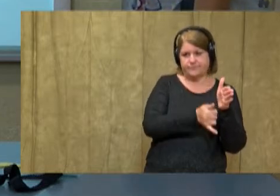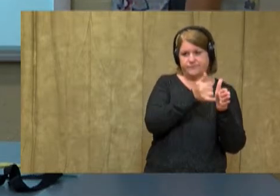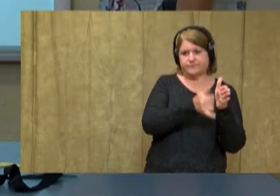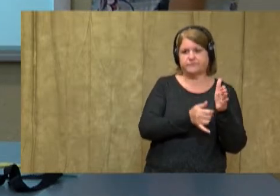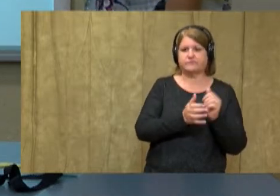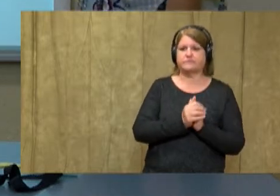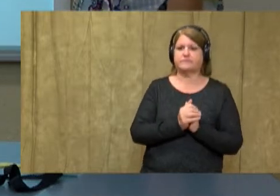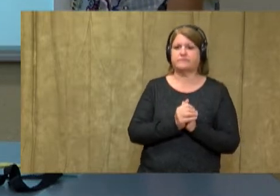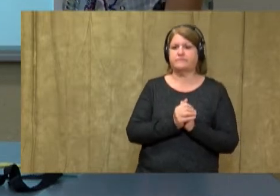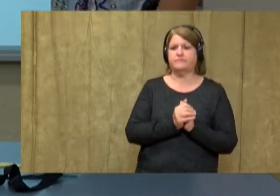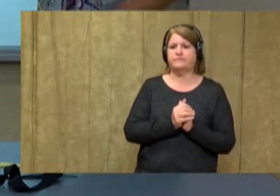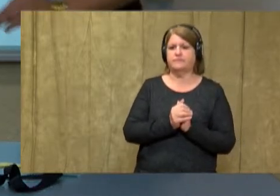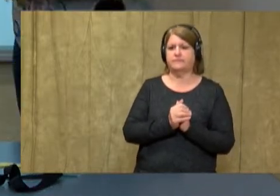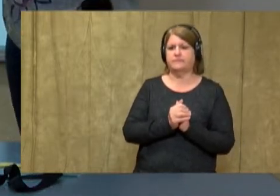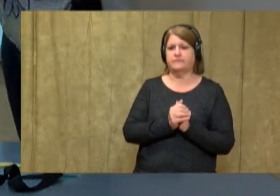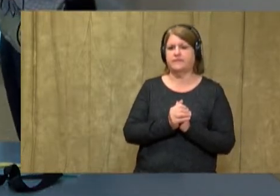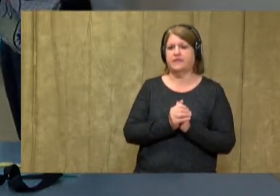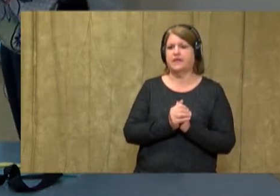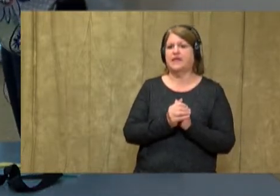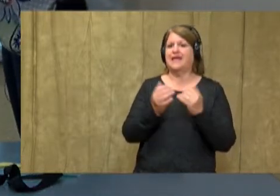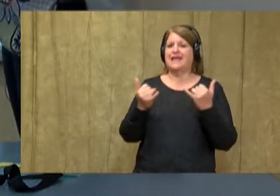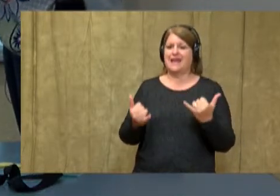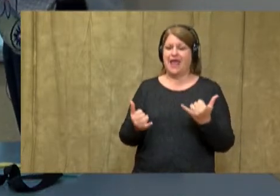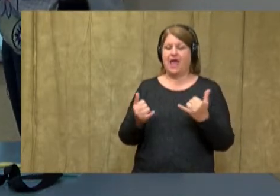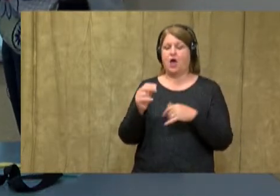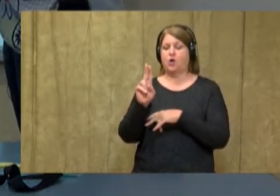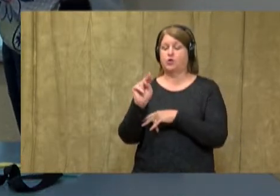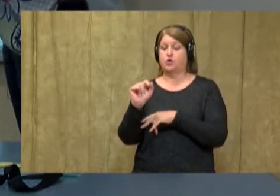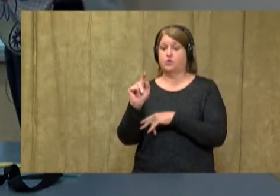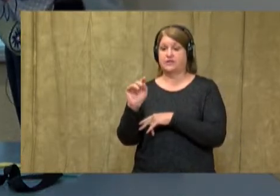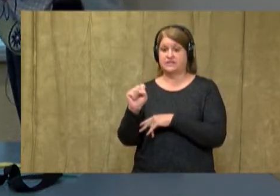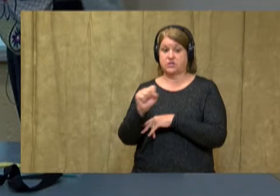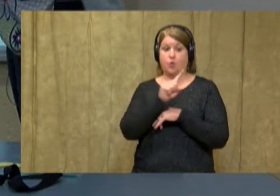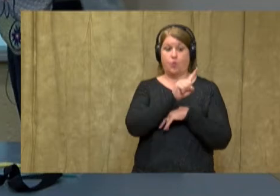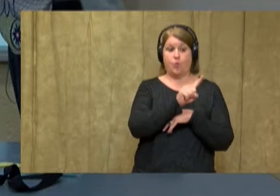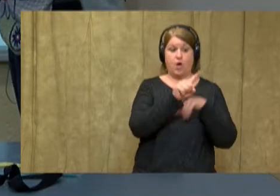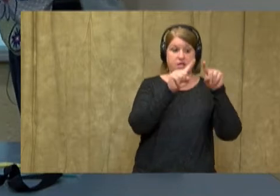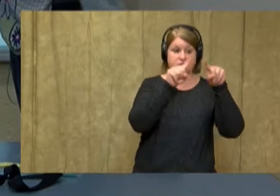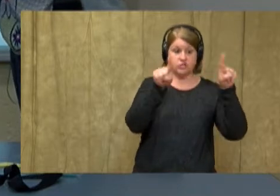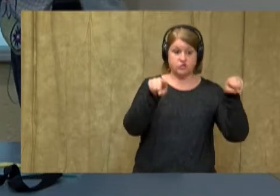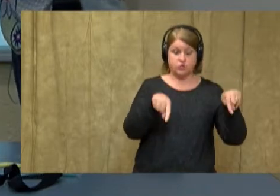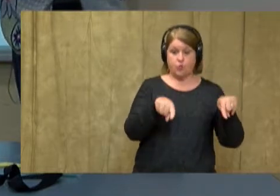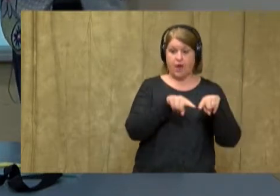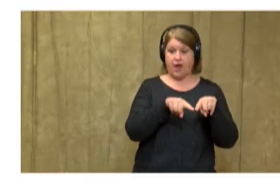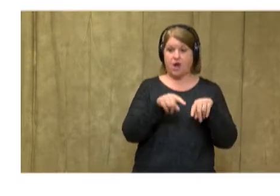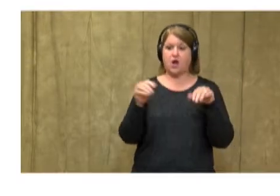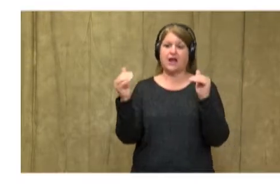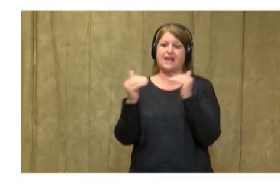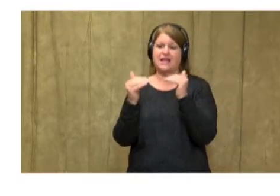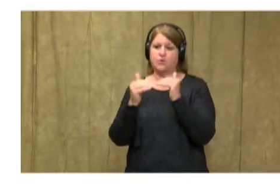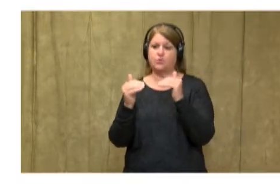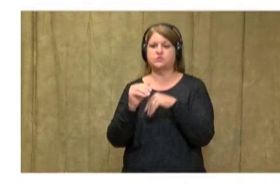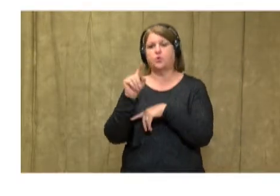Now we're going back to our unit. Remember, 1 square equals 1 unit.